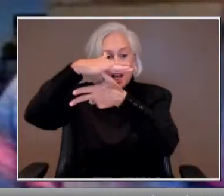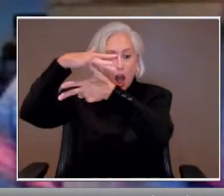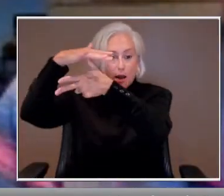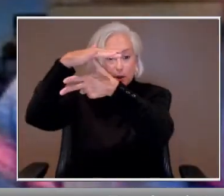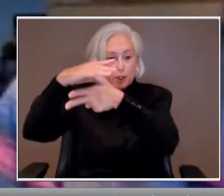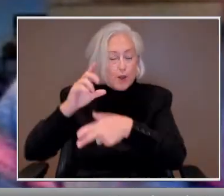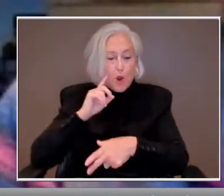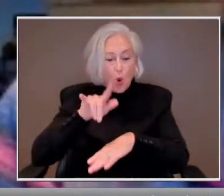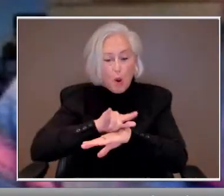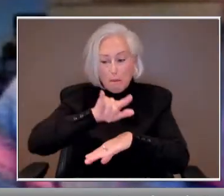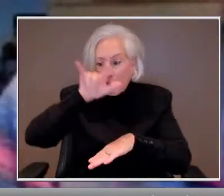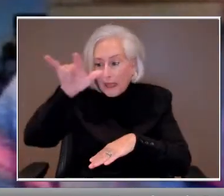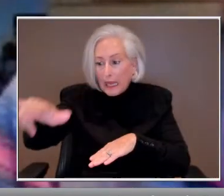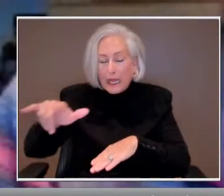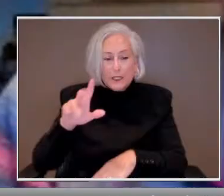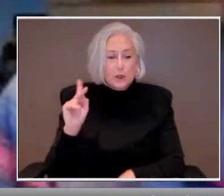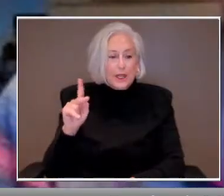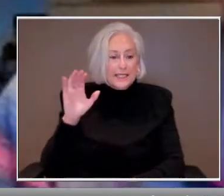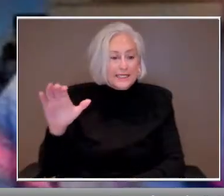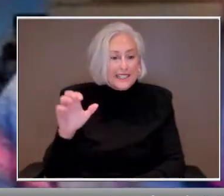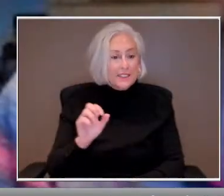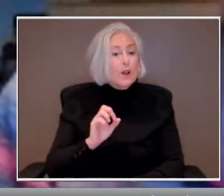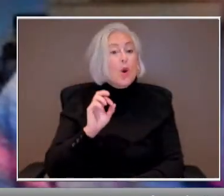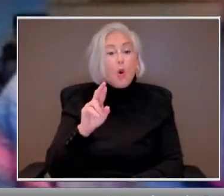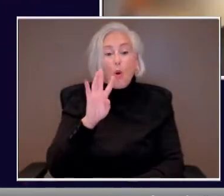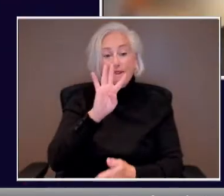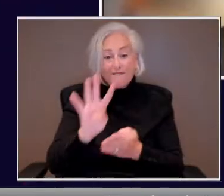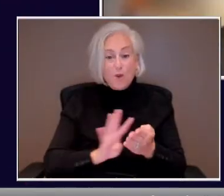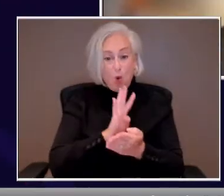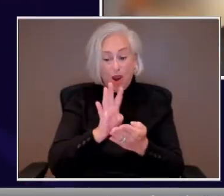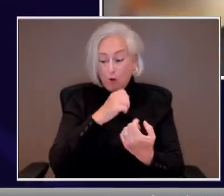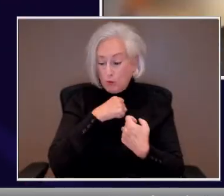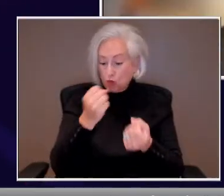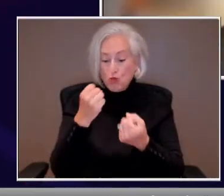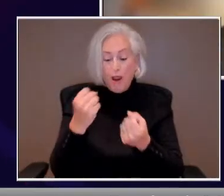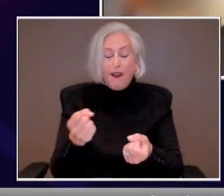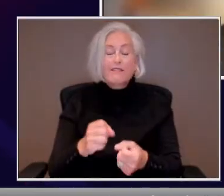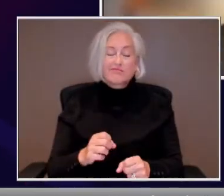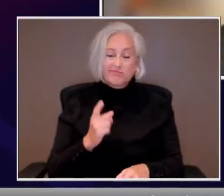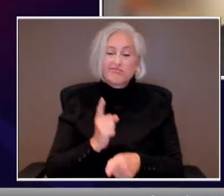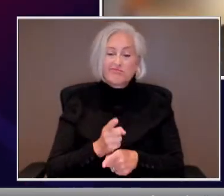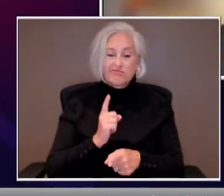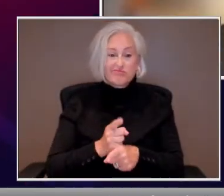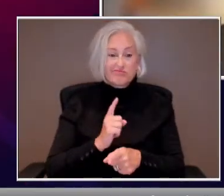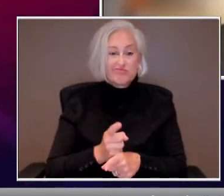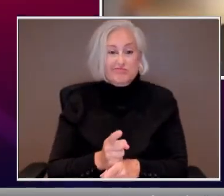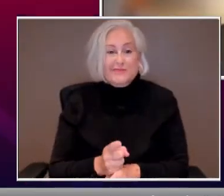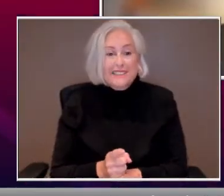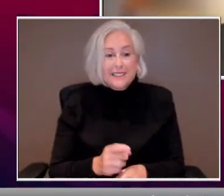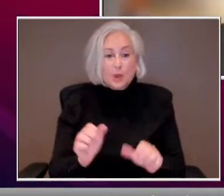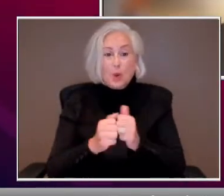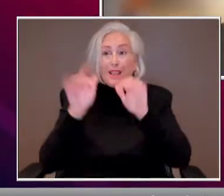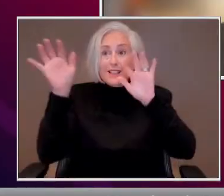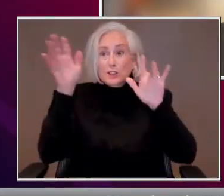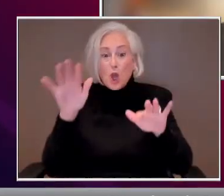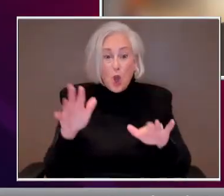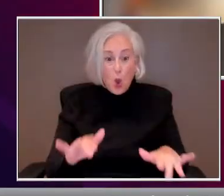City, you know. Or a 4-hour drive. Or a 4-hour drive, yeah. In the snow, which could happen